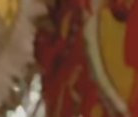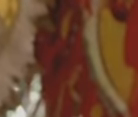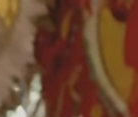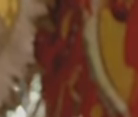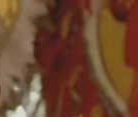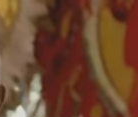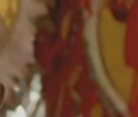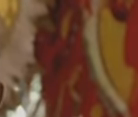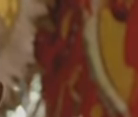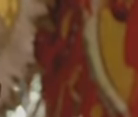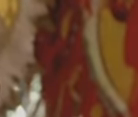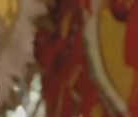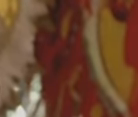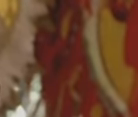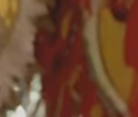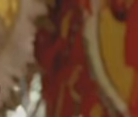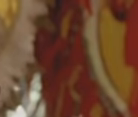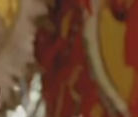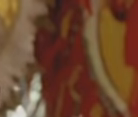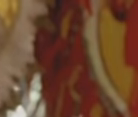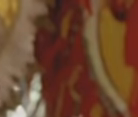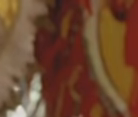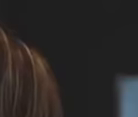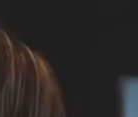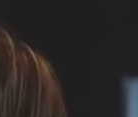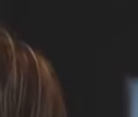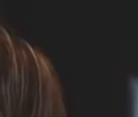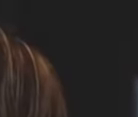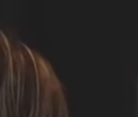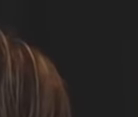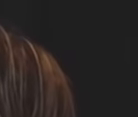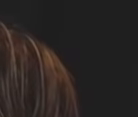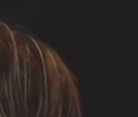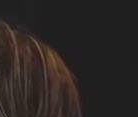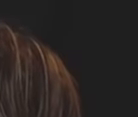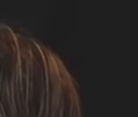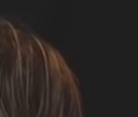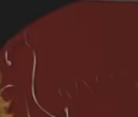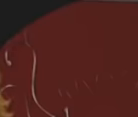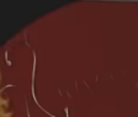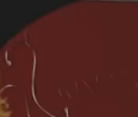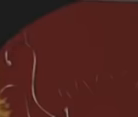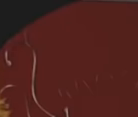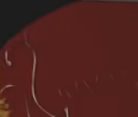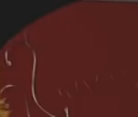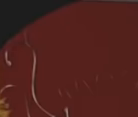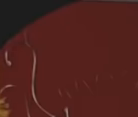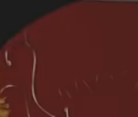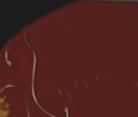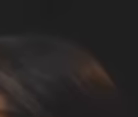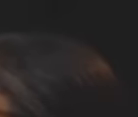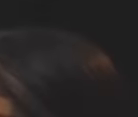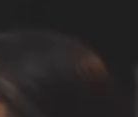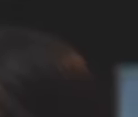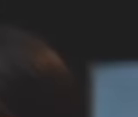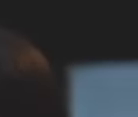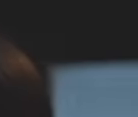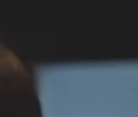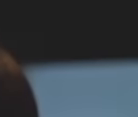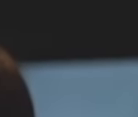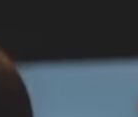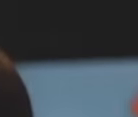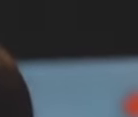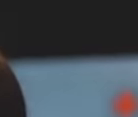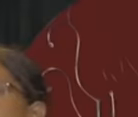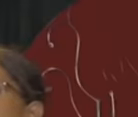situation, and here it is, you end up representing the red, white, and black. This is a wonderful opportunity to celebrate our youth. One, to push